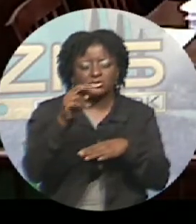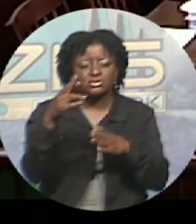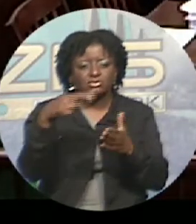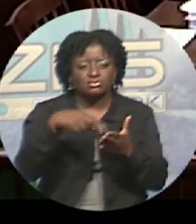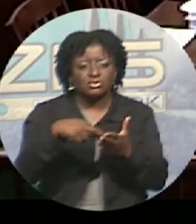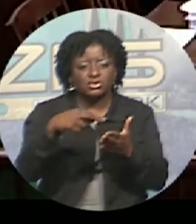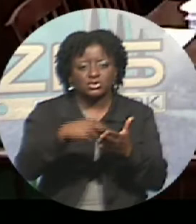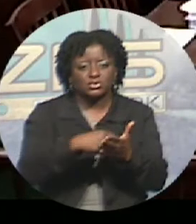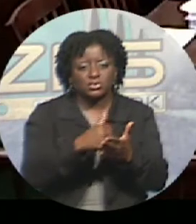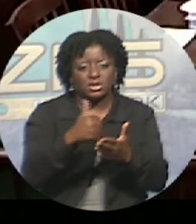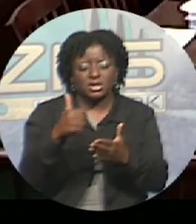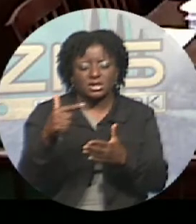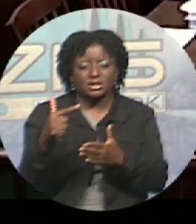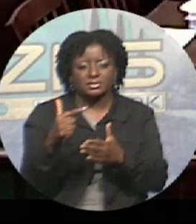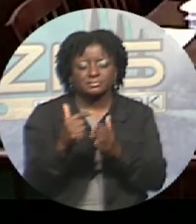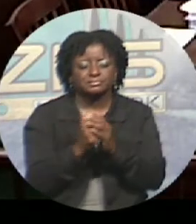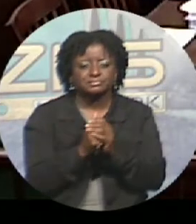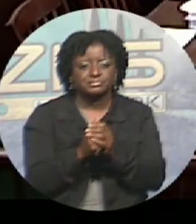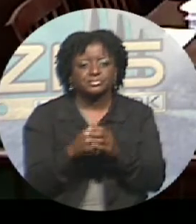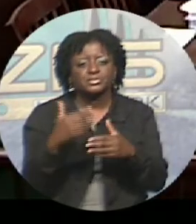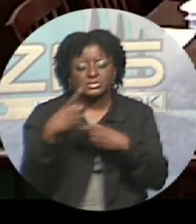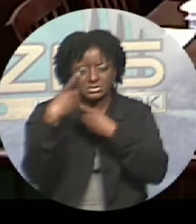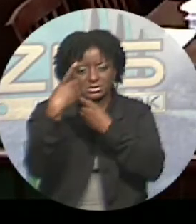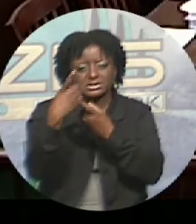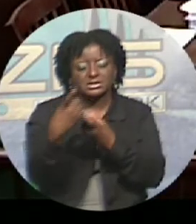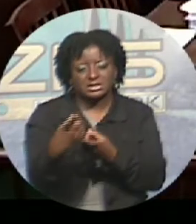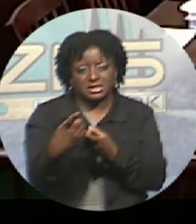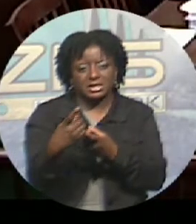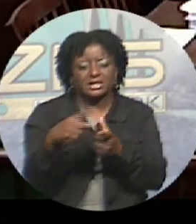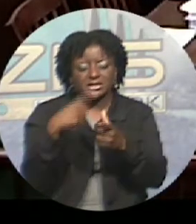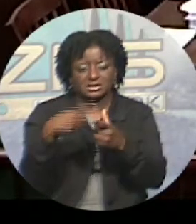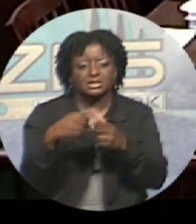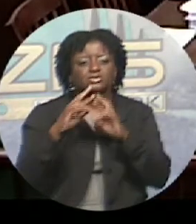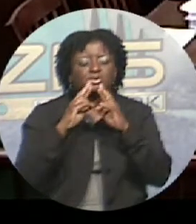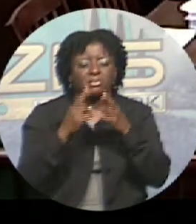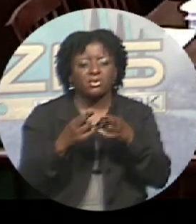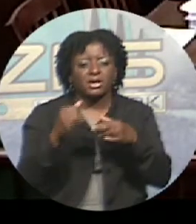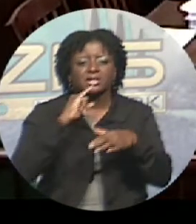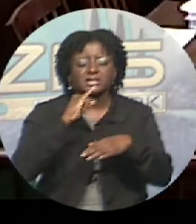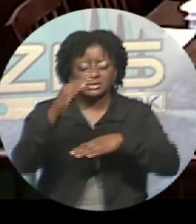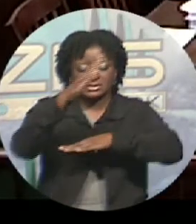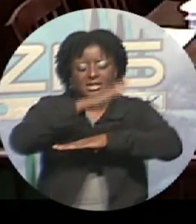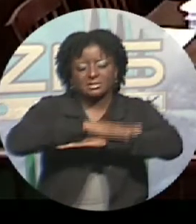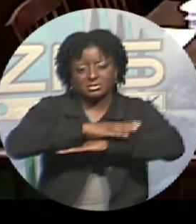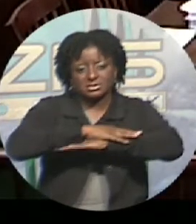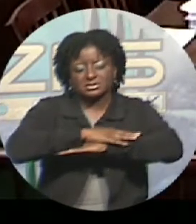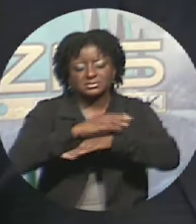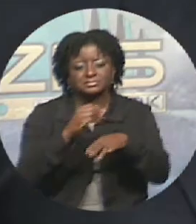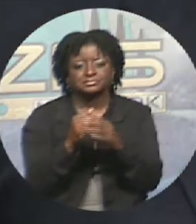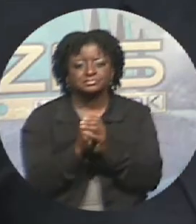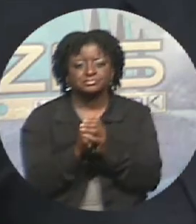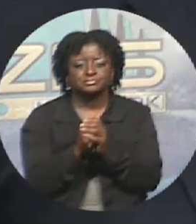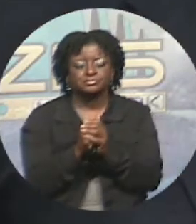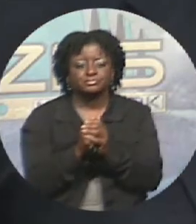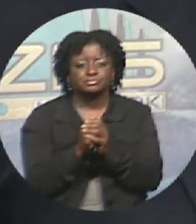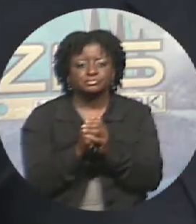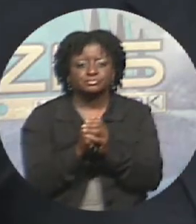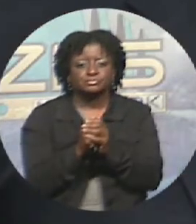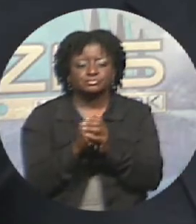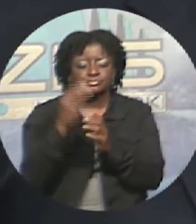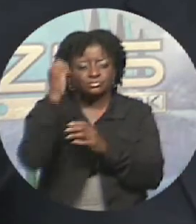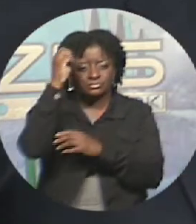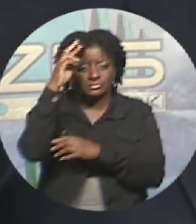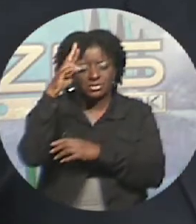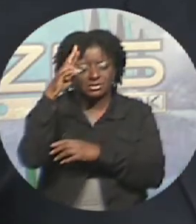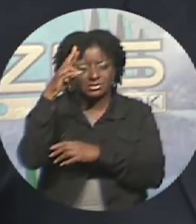planned investigation until a report was tabled in the House of Assembly. Jared Higgs, ZNS Network News. The Minister for